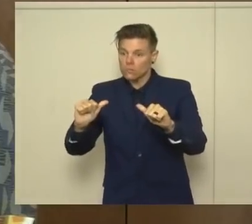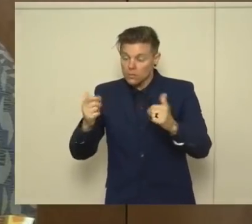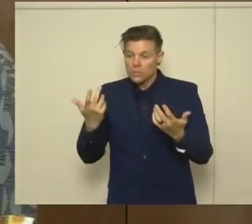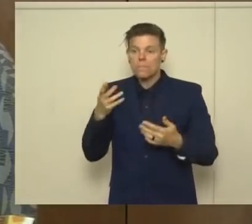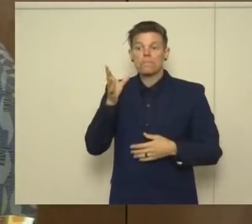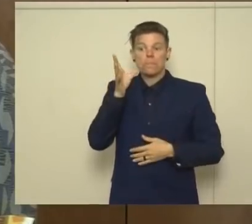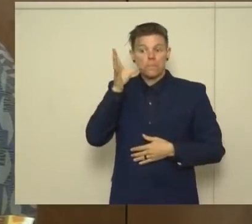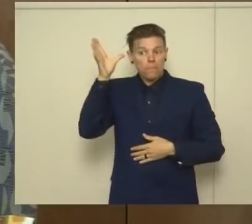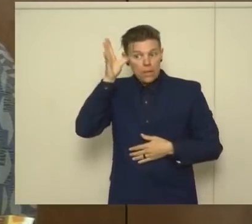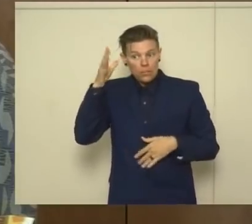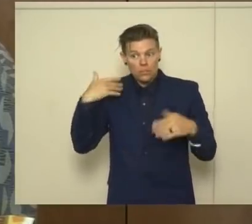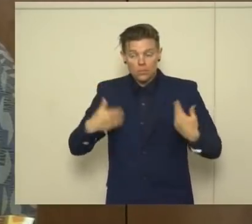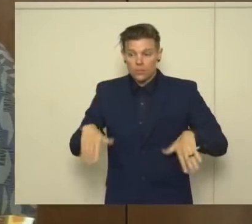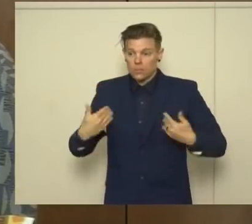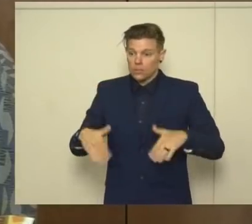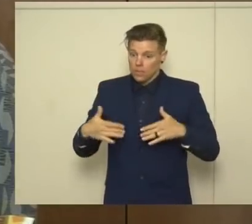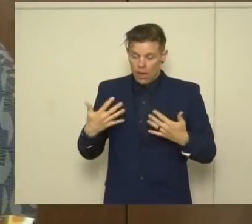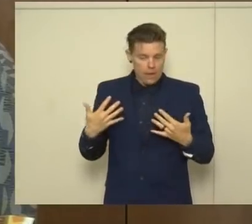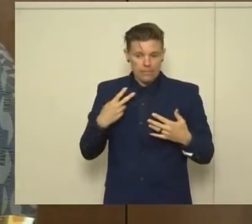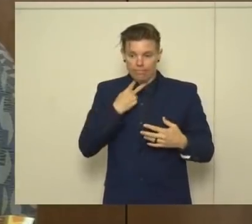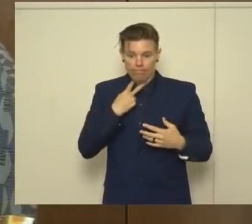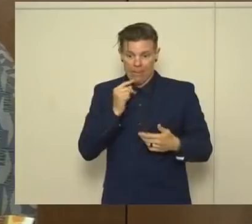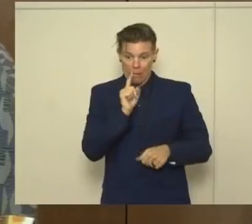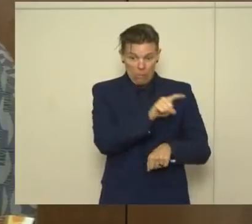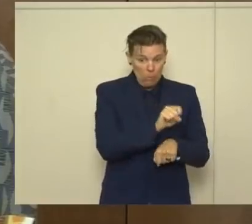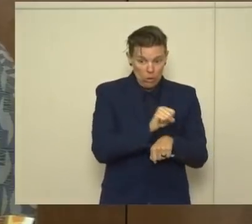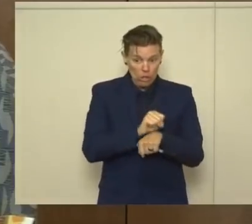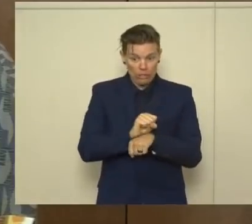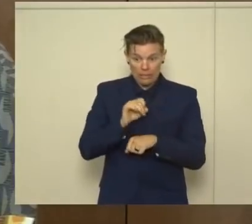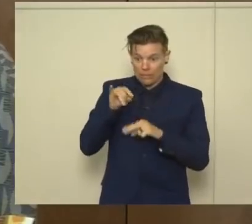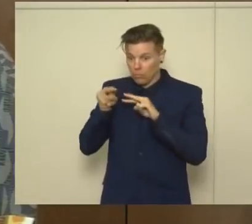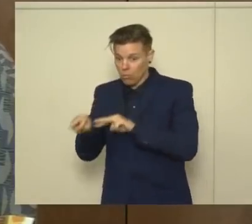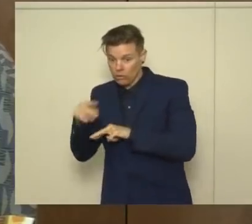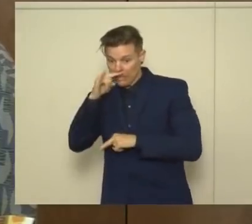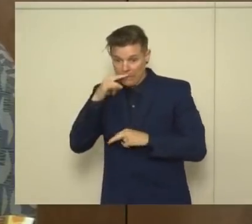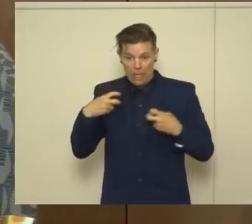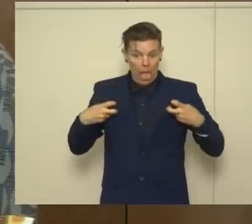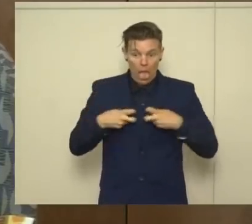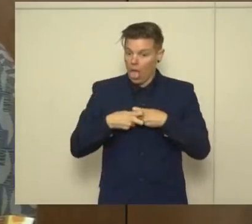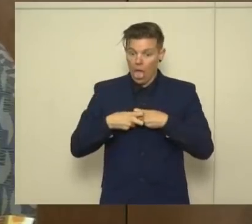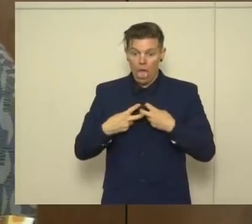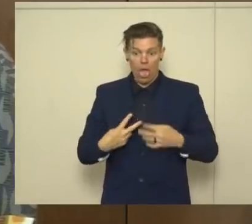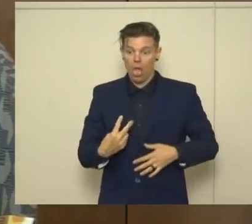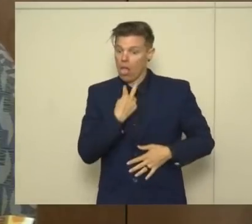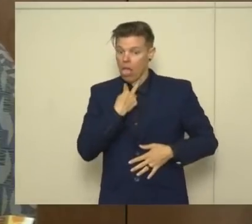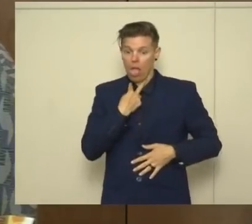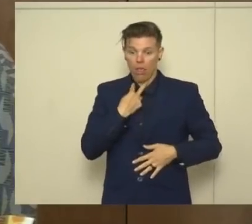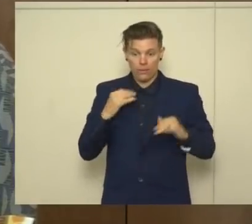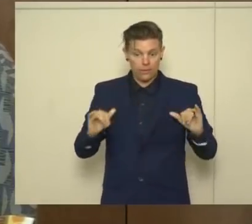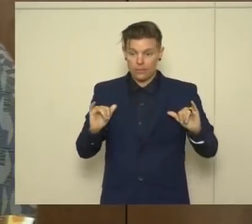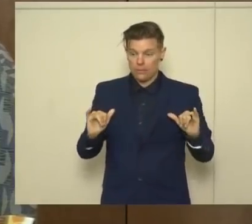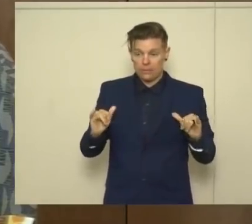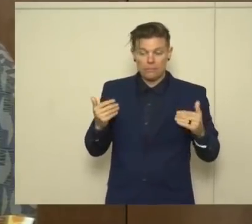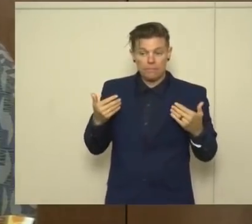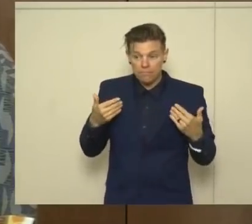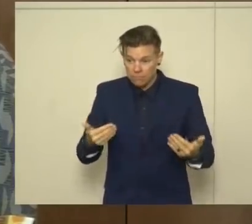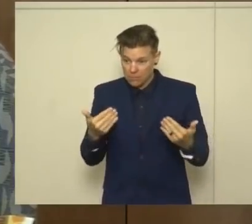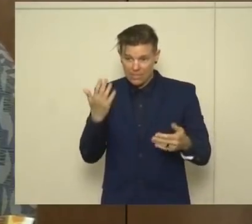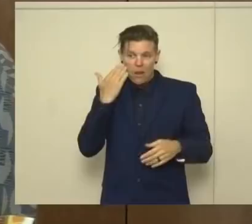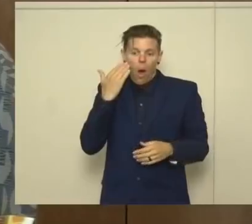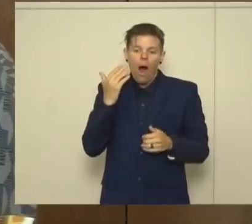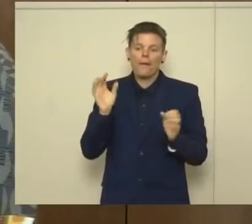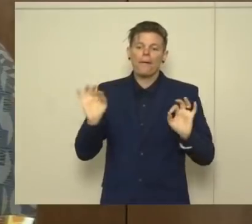an incredibly challenging environment. Not all workers are able to telecommute. If